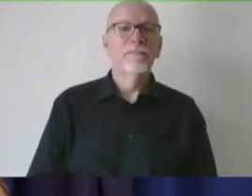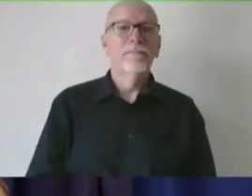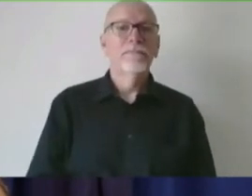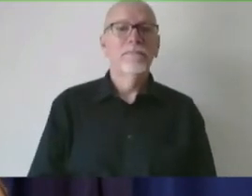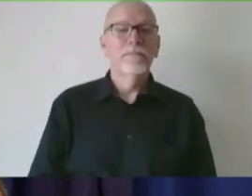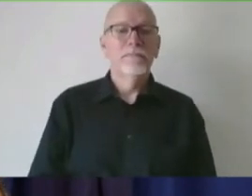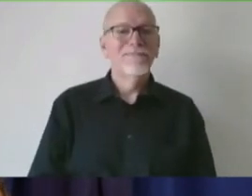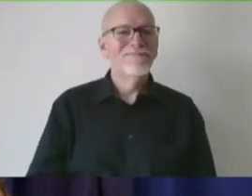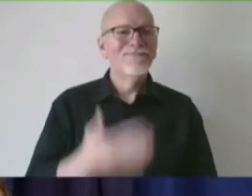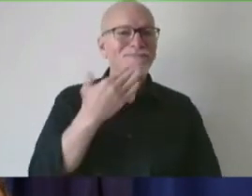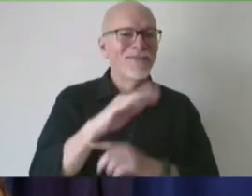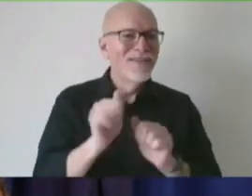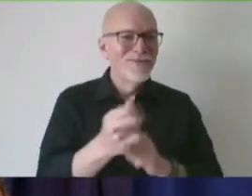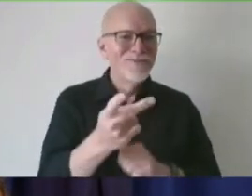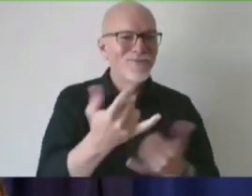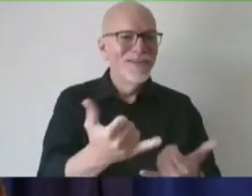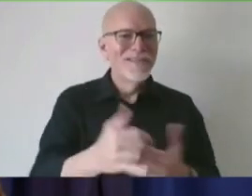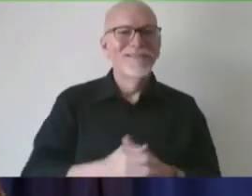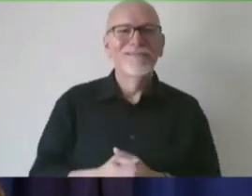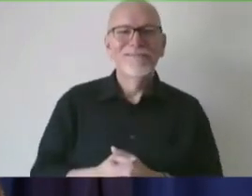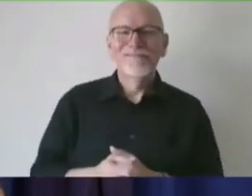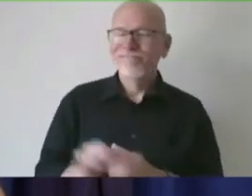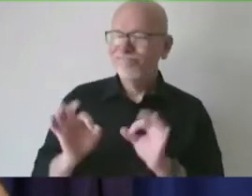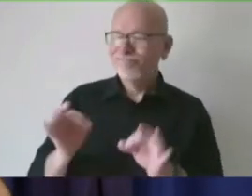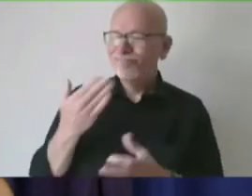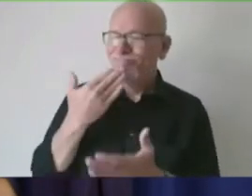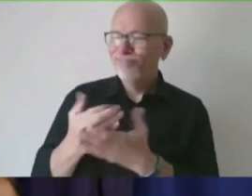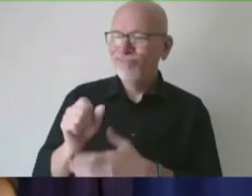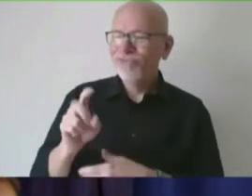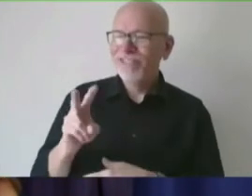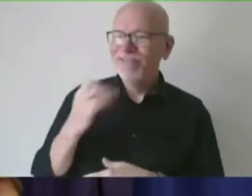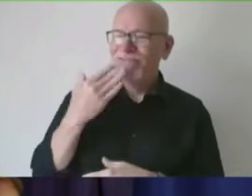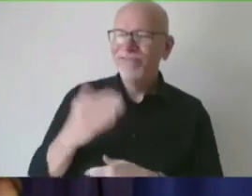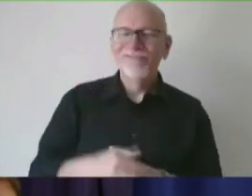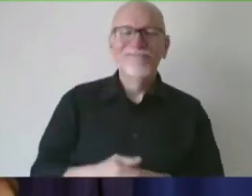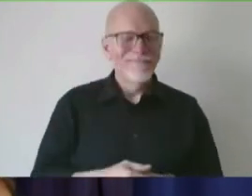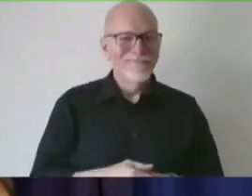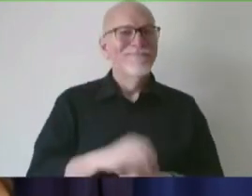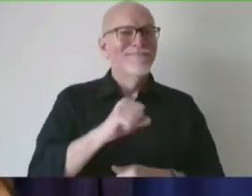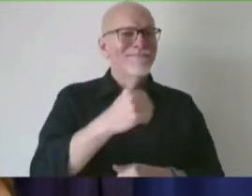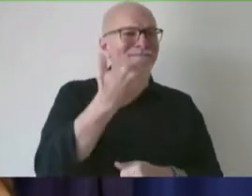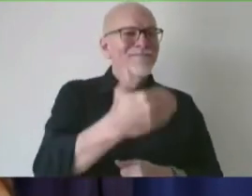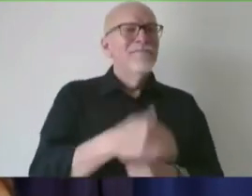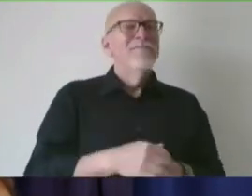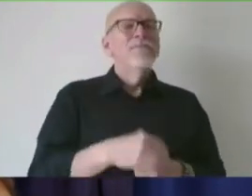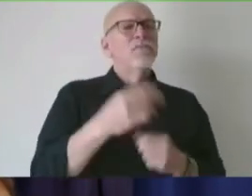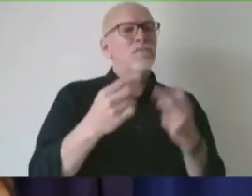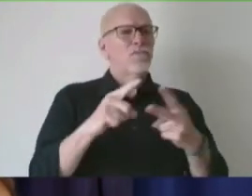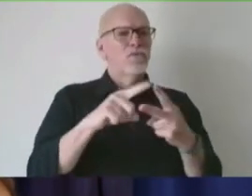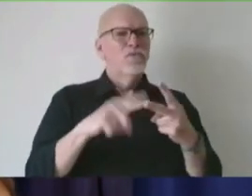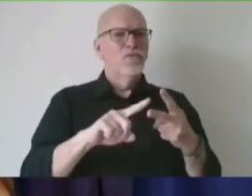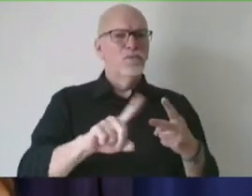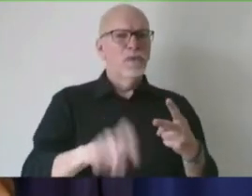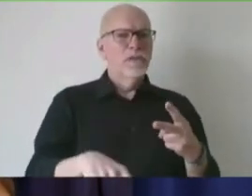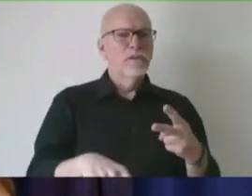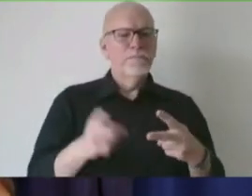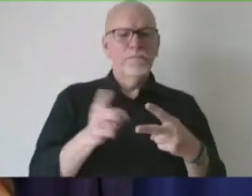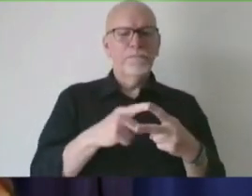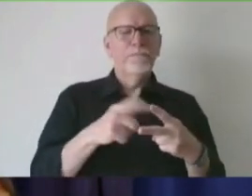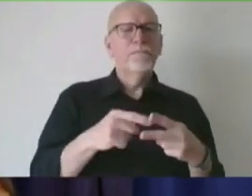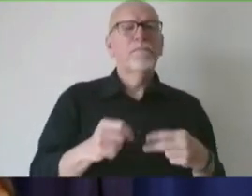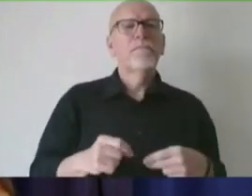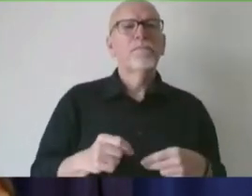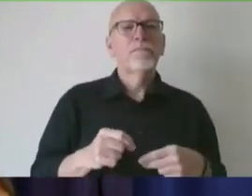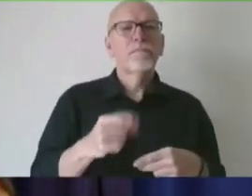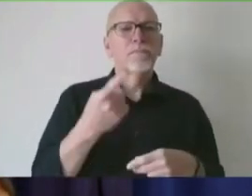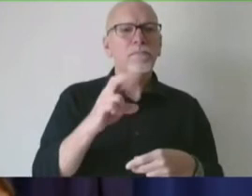Good afternoon. How are you doing today? Doing well, Steve, thank you. Yeah, thank you. 2 questions here. First, I think